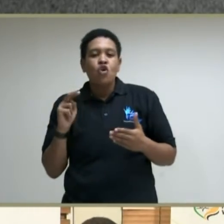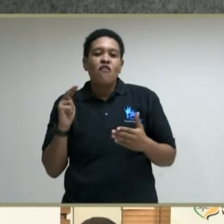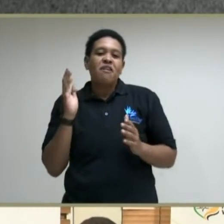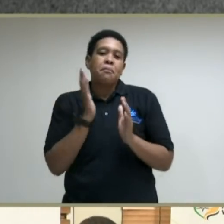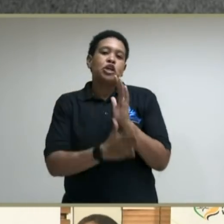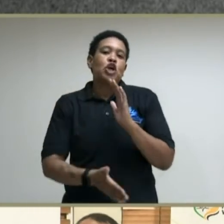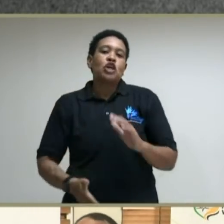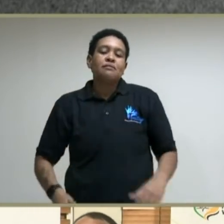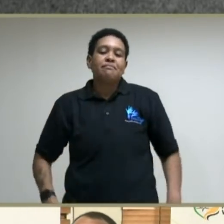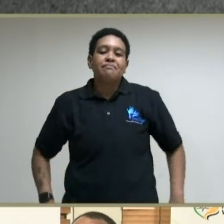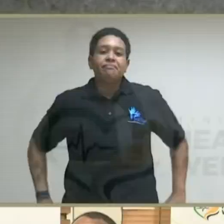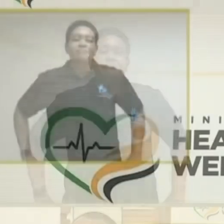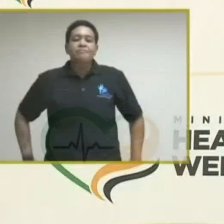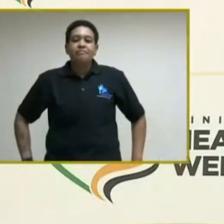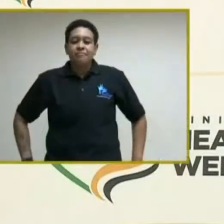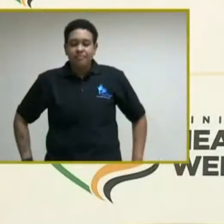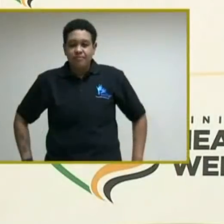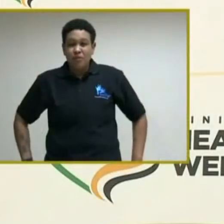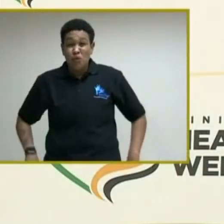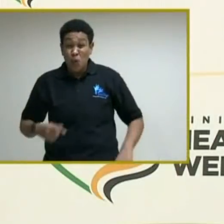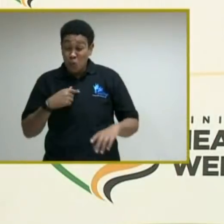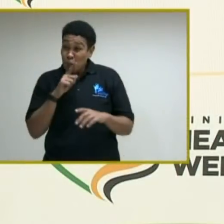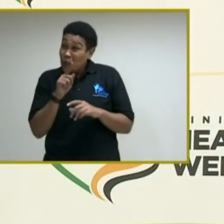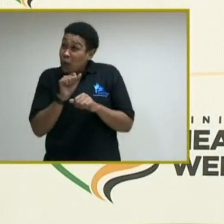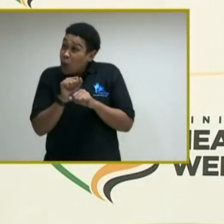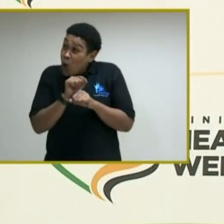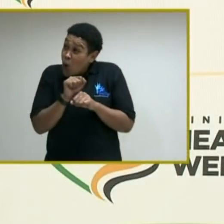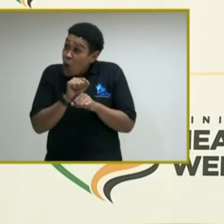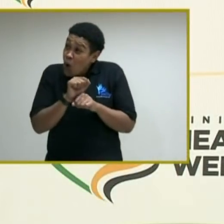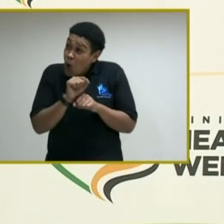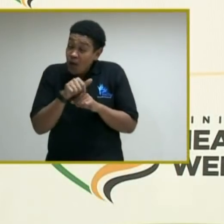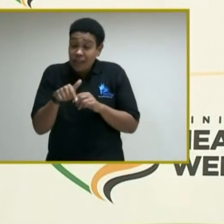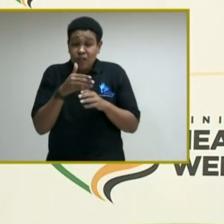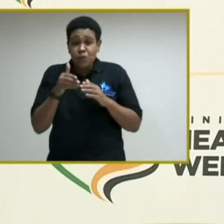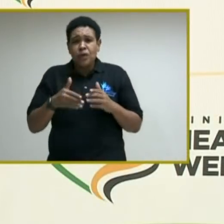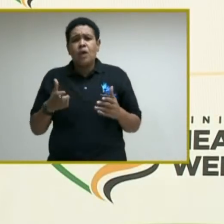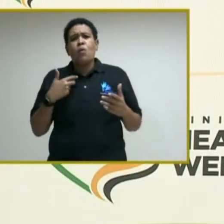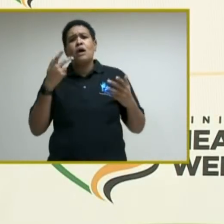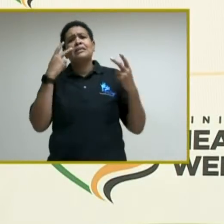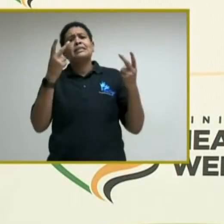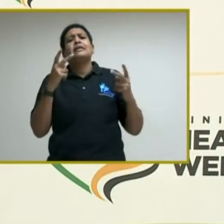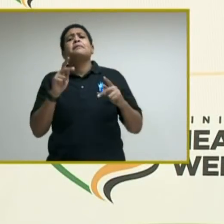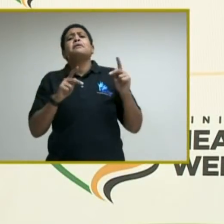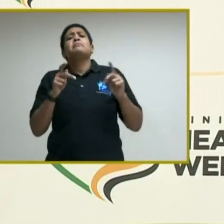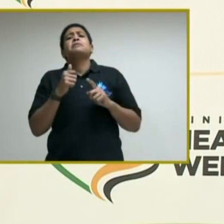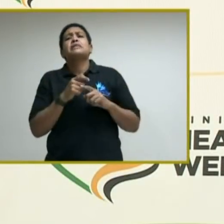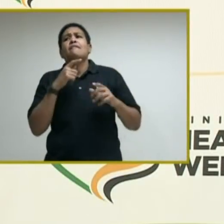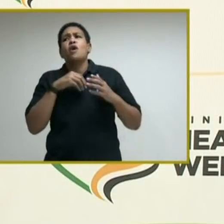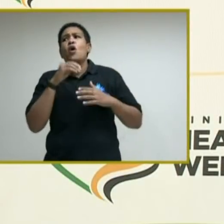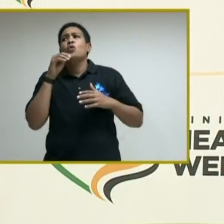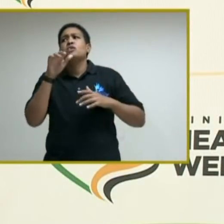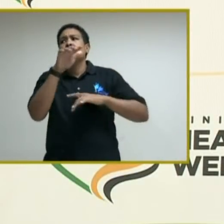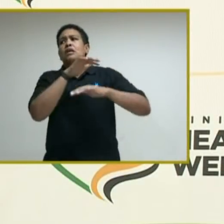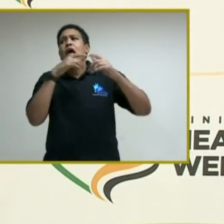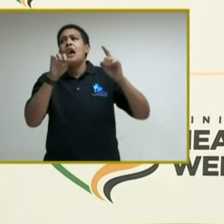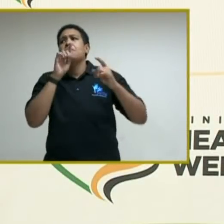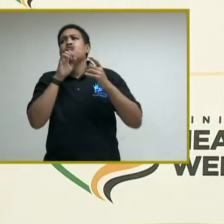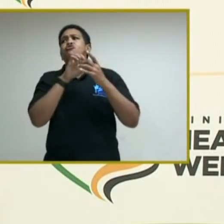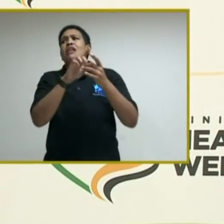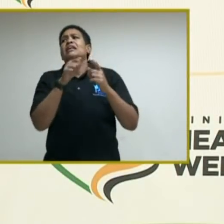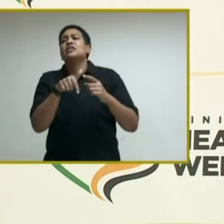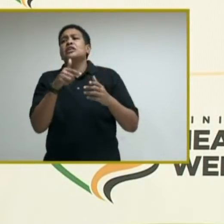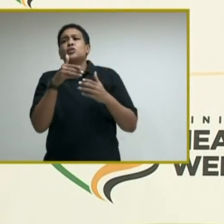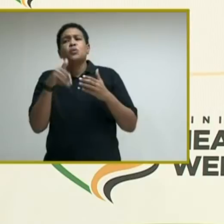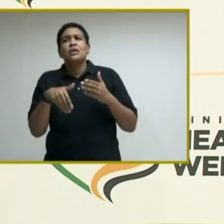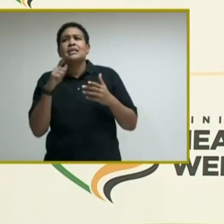end of November. So we are working hard, and this weekend we would like to see persons going out. Now, as it relates to this